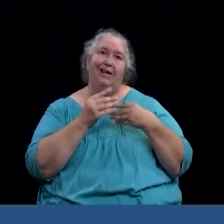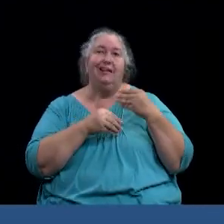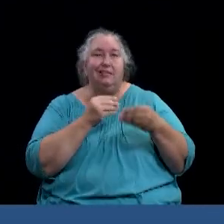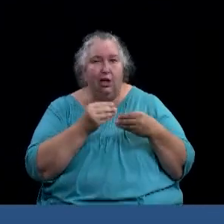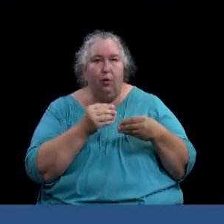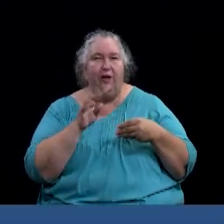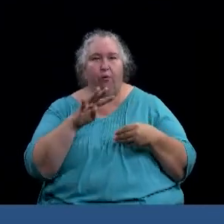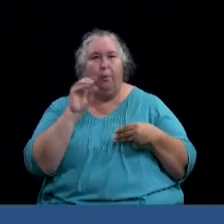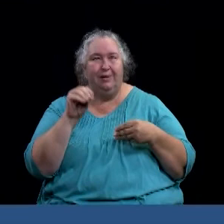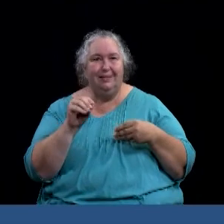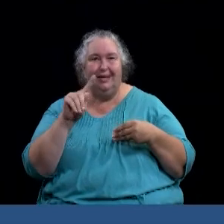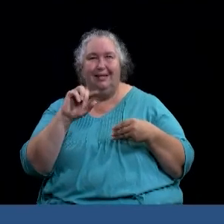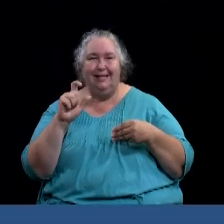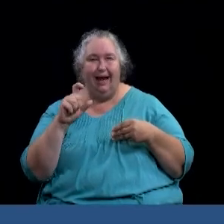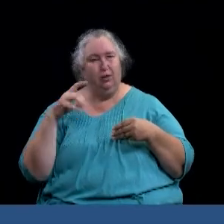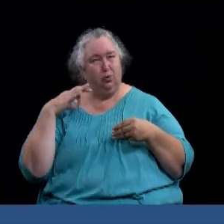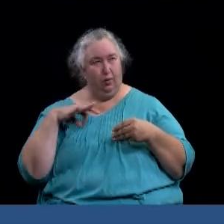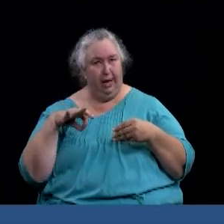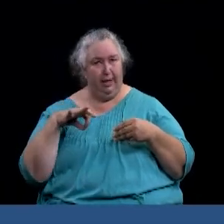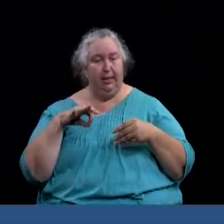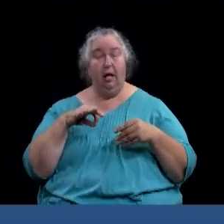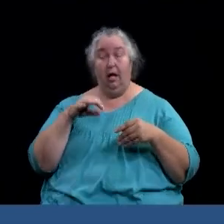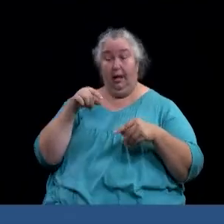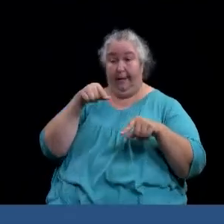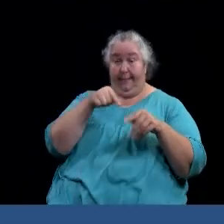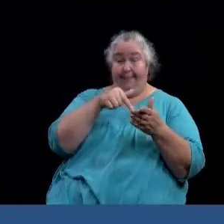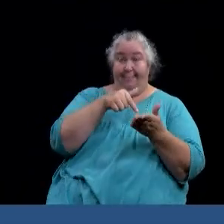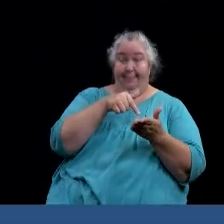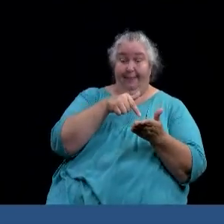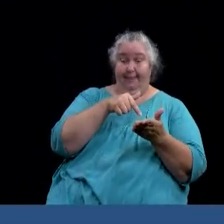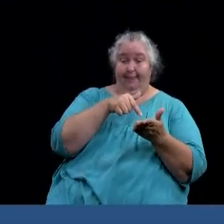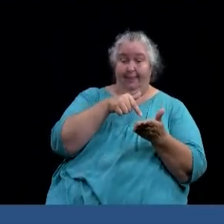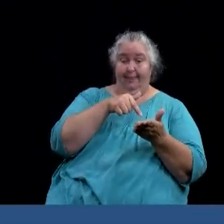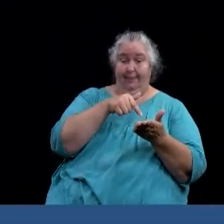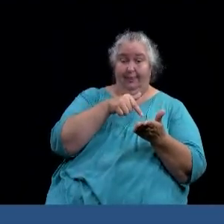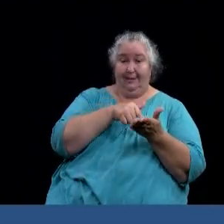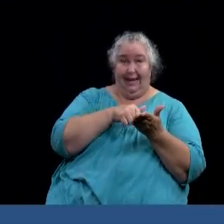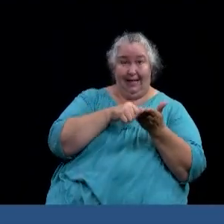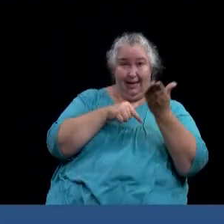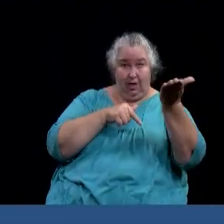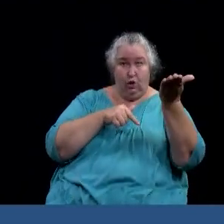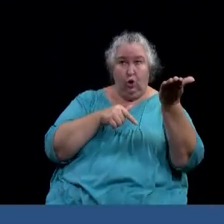itself, the issuance will create about $24 million in debt proceeds,